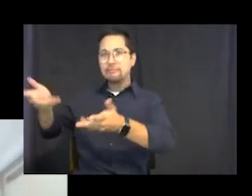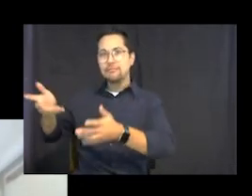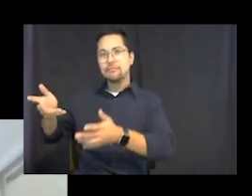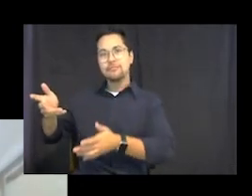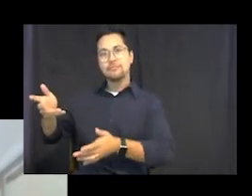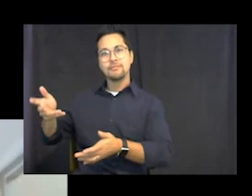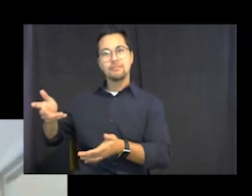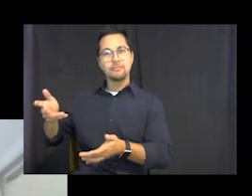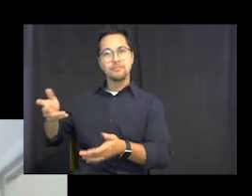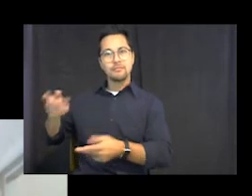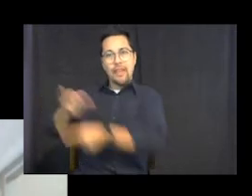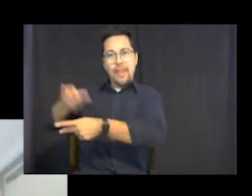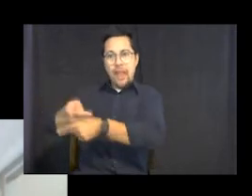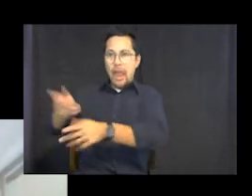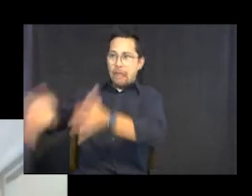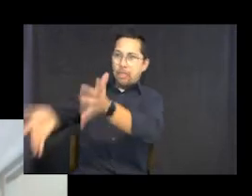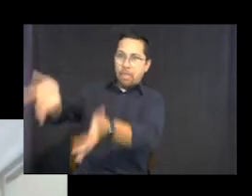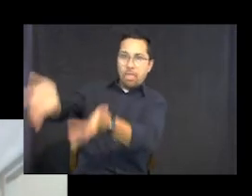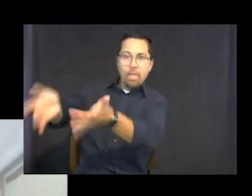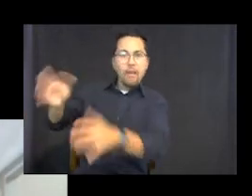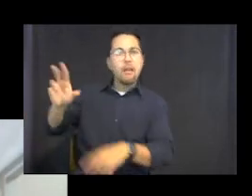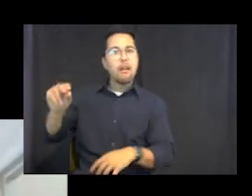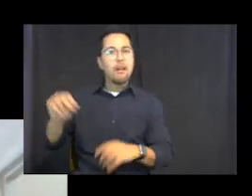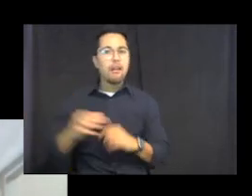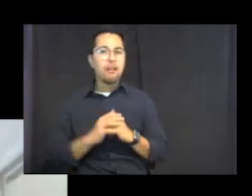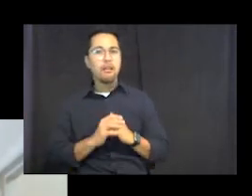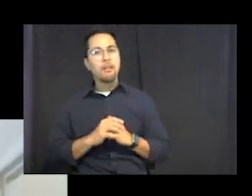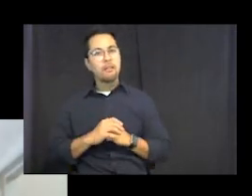to do what I could to